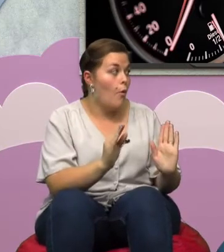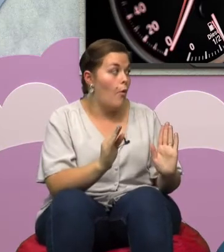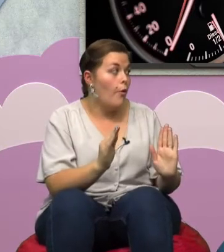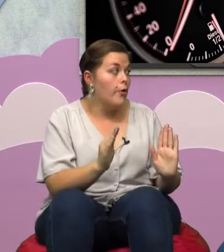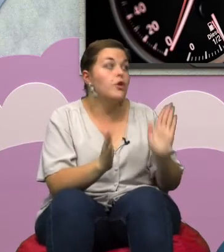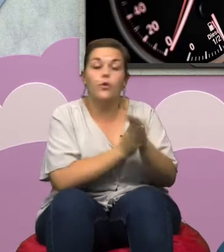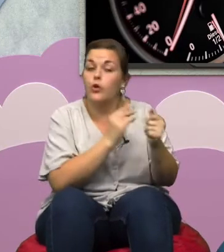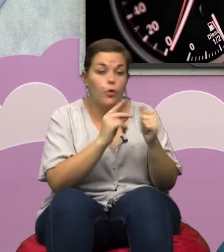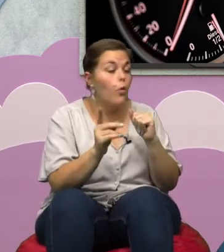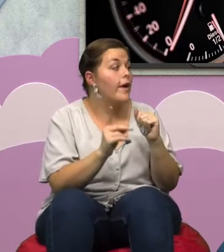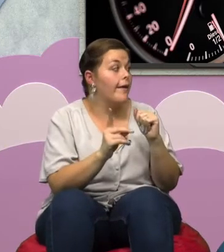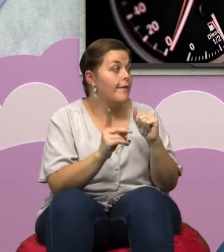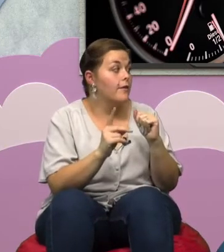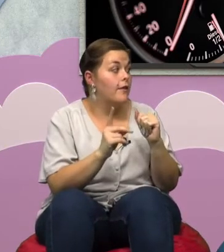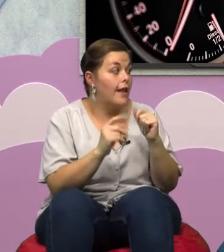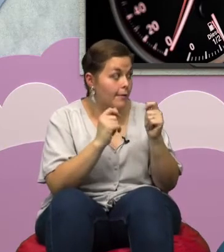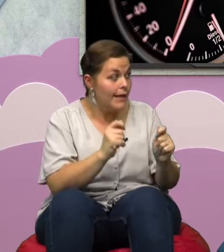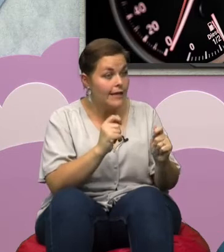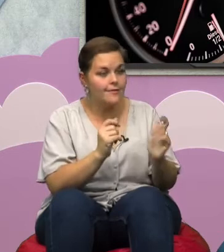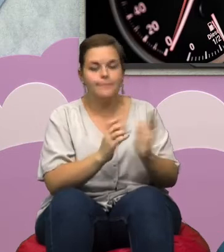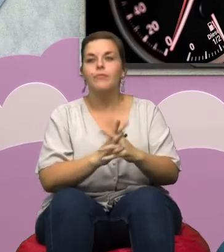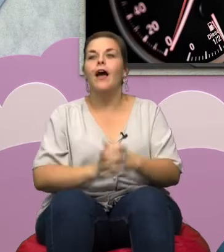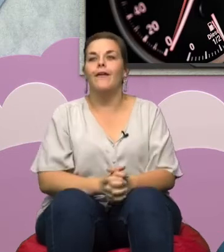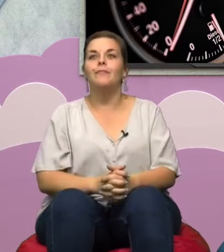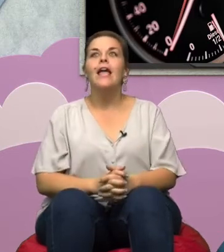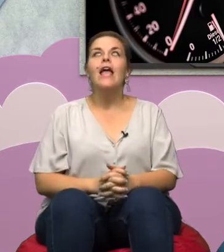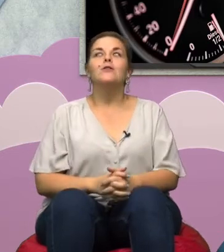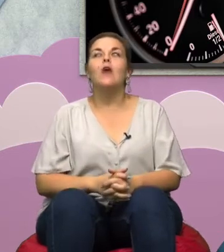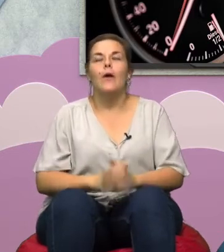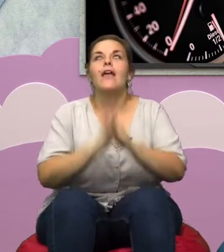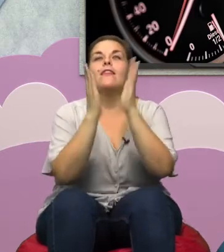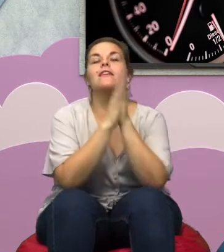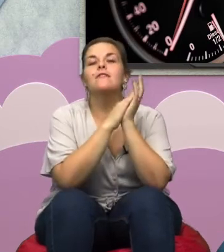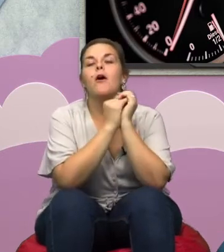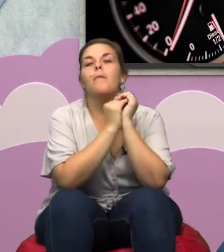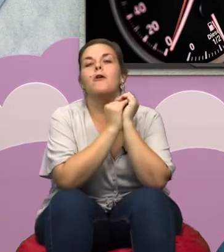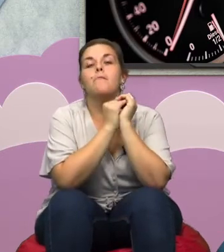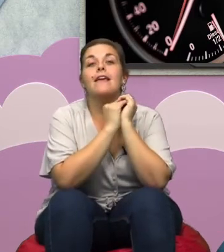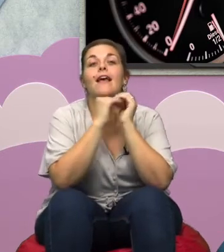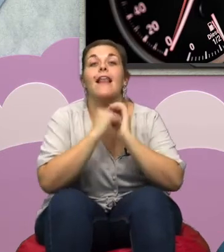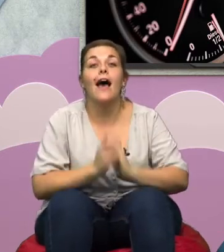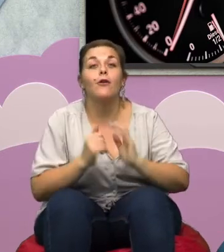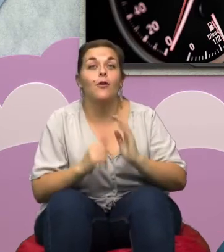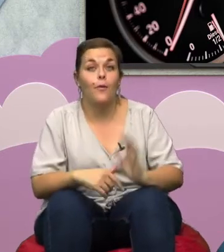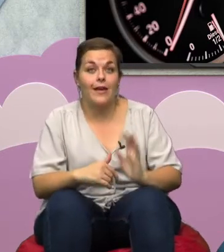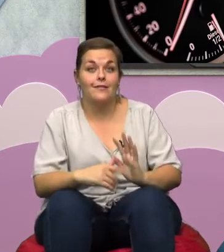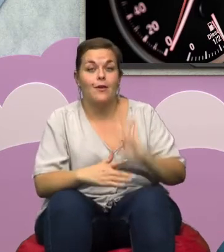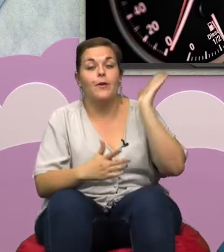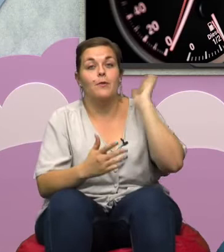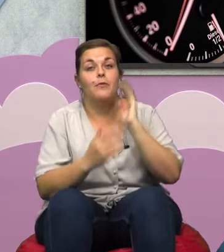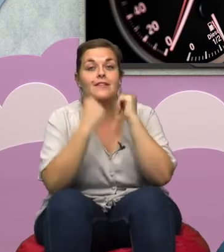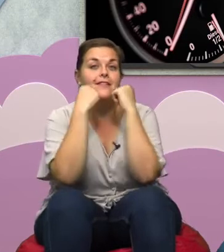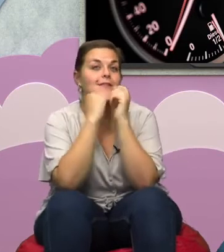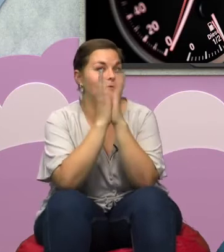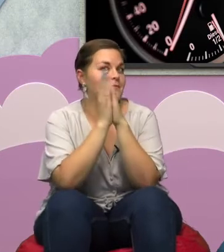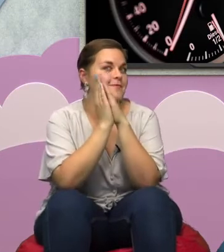know You joy Like me, Liz Okay So this car part makes a loud noise When